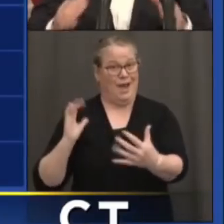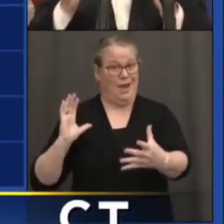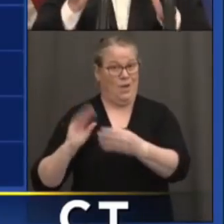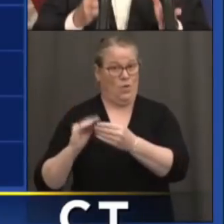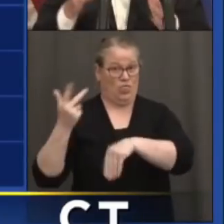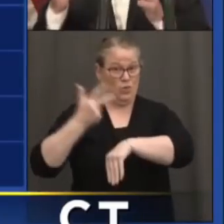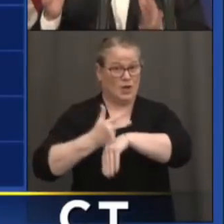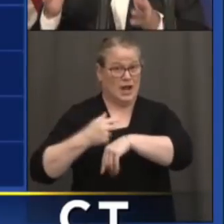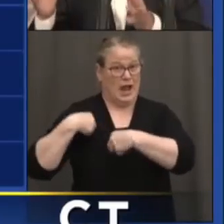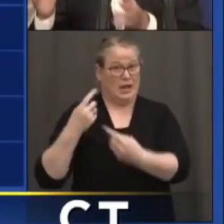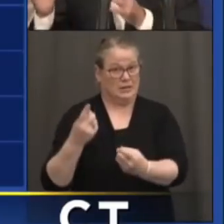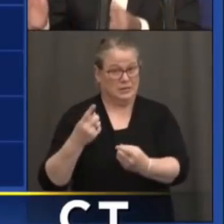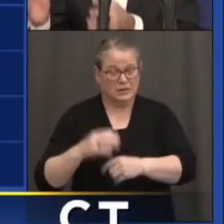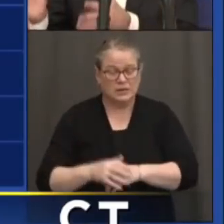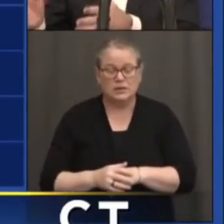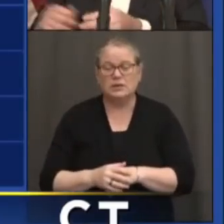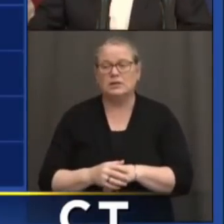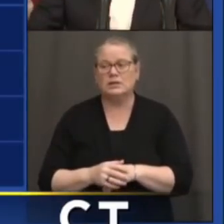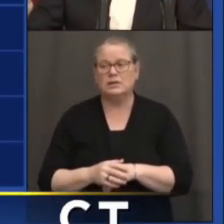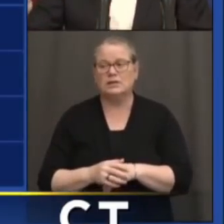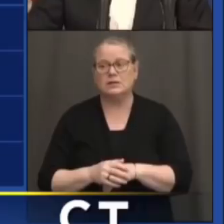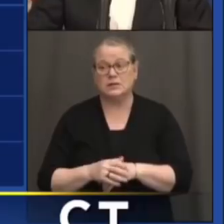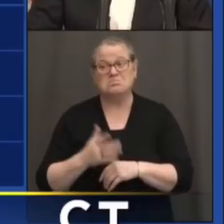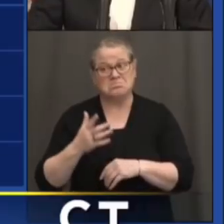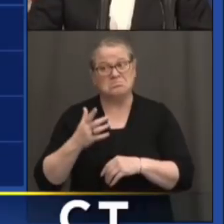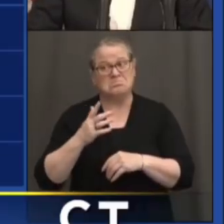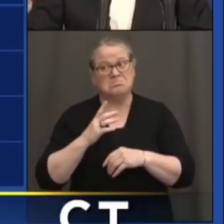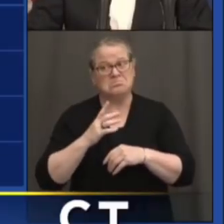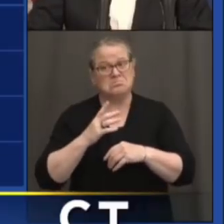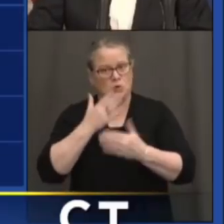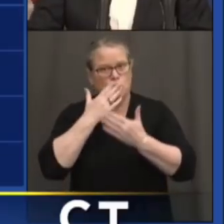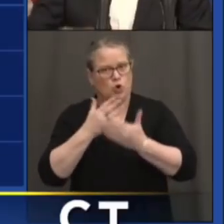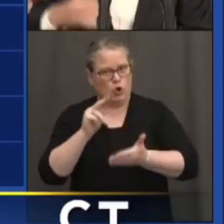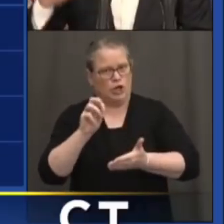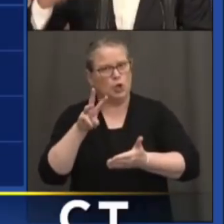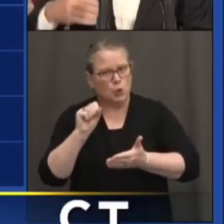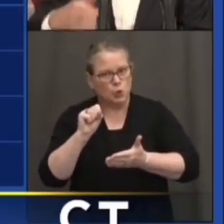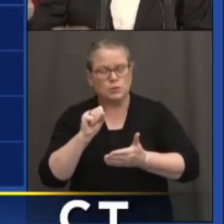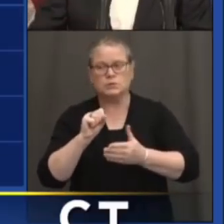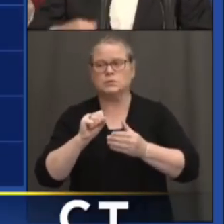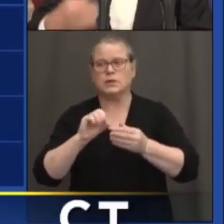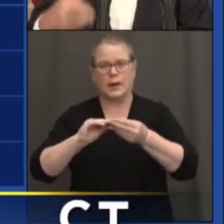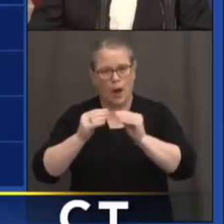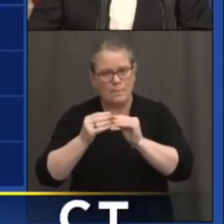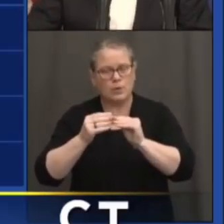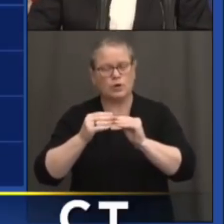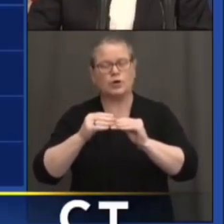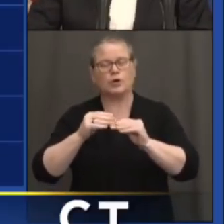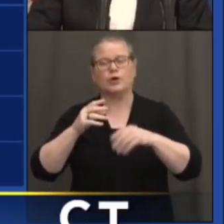think very positive trends continue. Positivity rate below 2%,